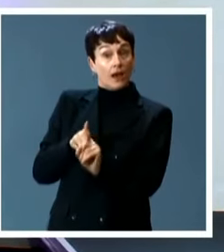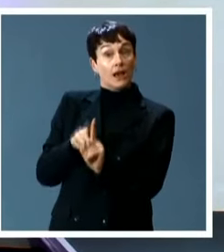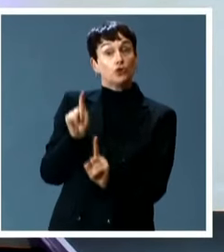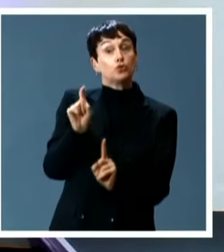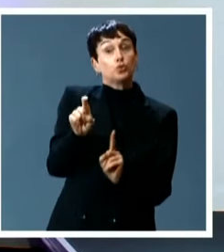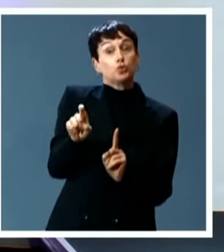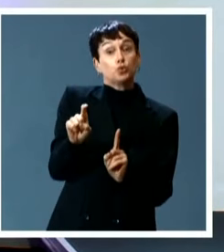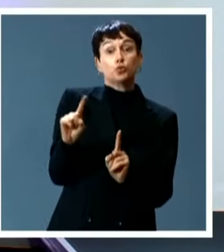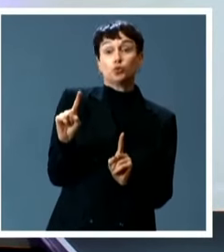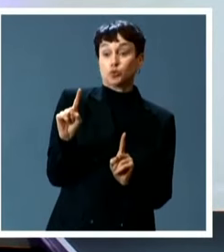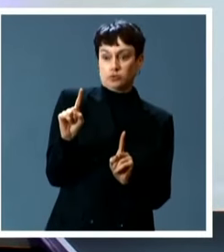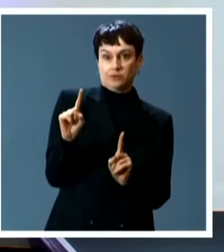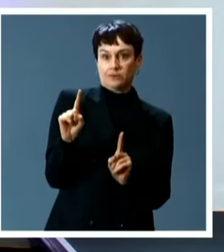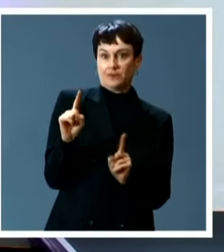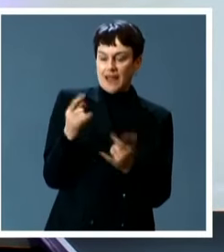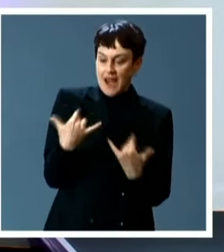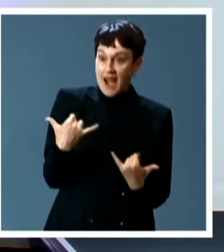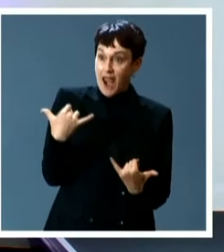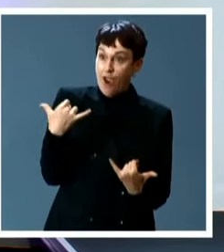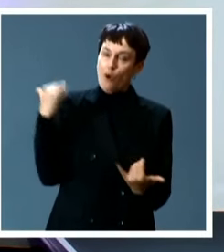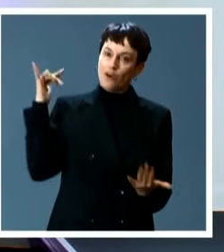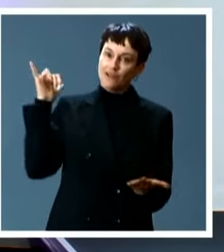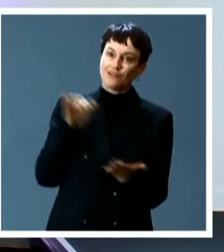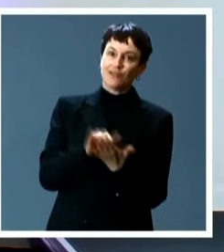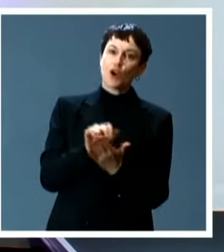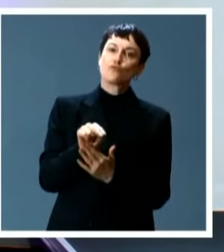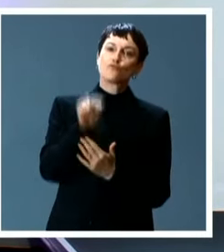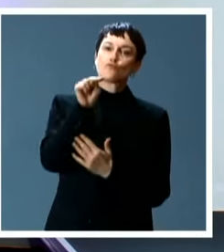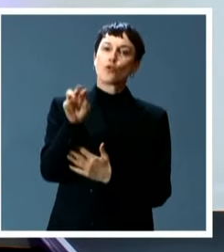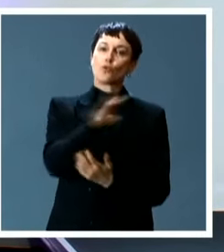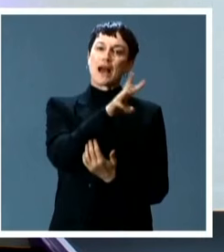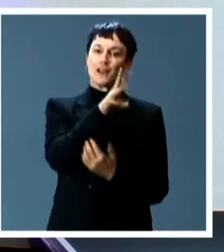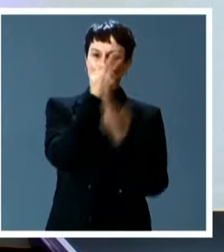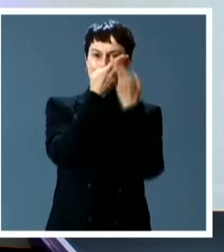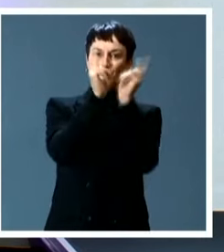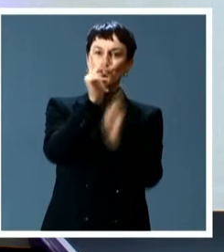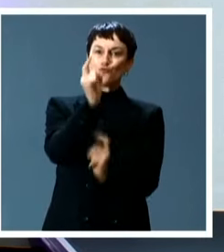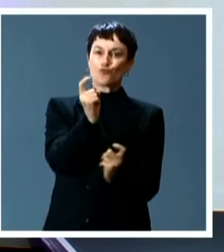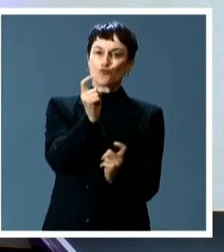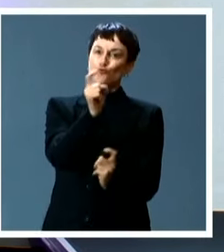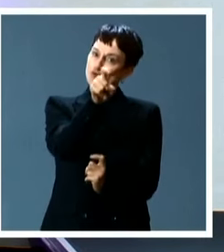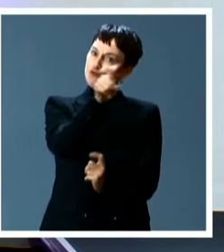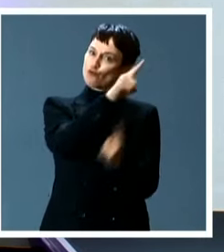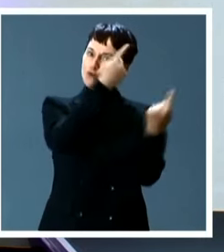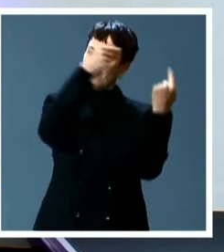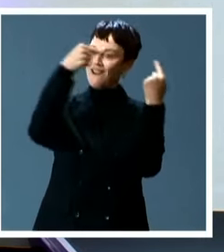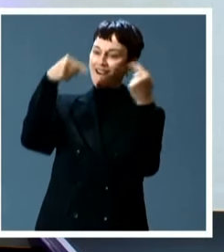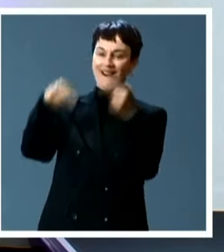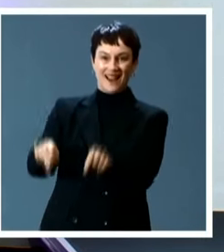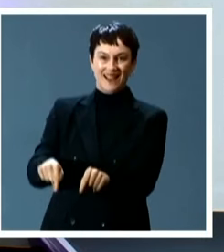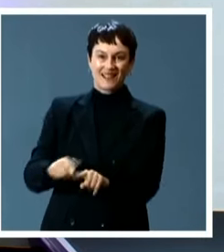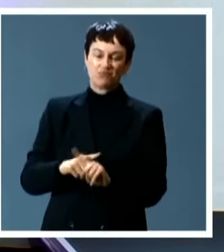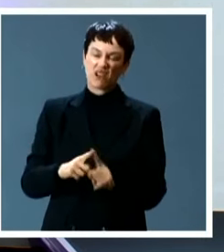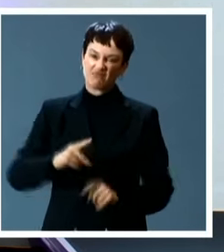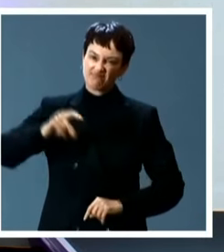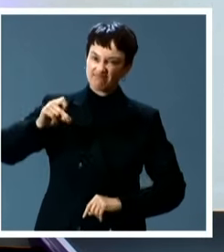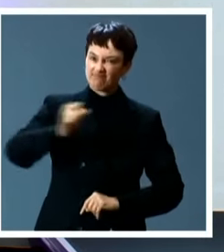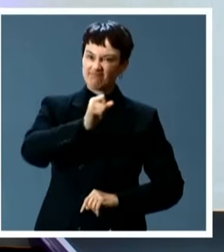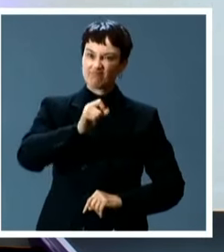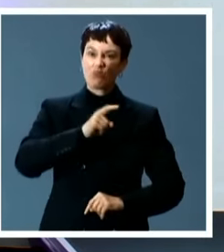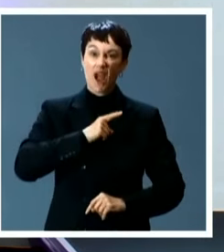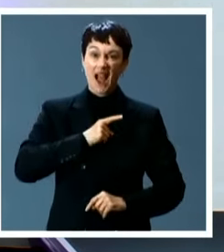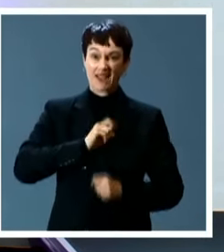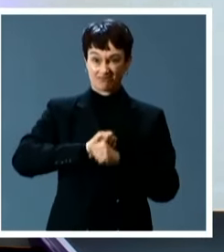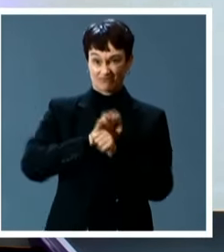Northwest University as part of a visit, but unfortunately, due to the pandemic, was not able to make